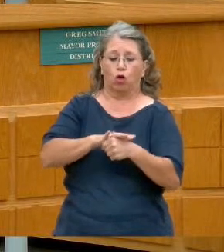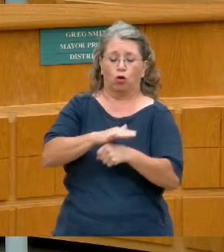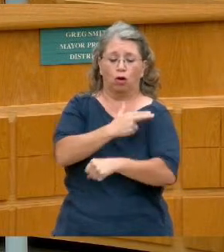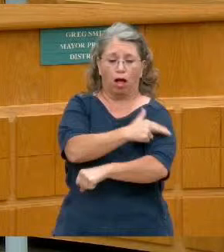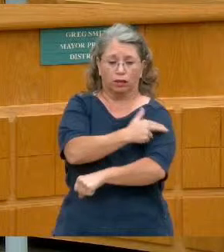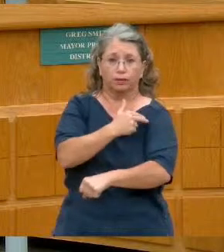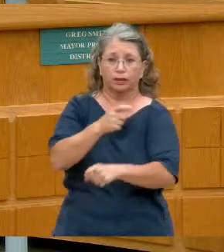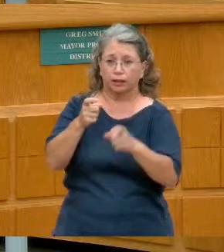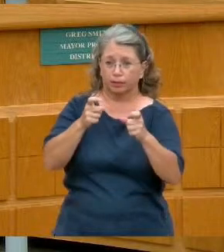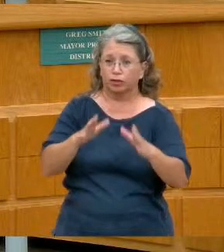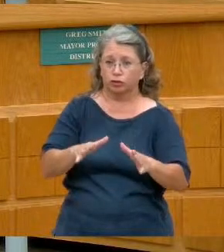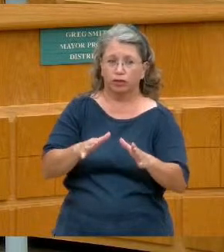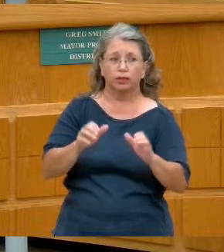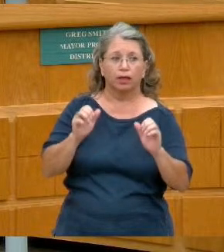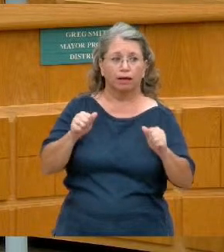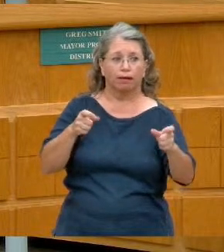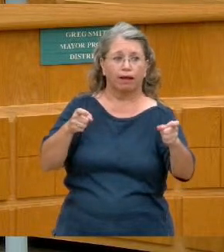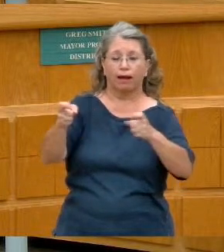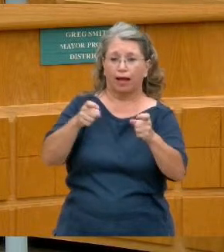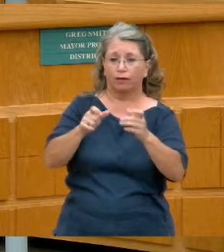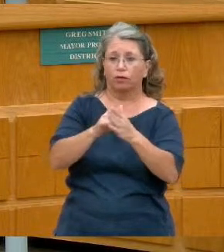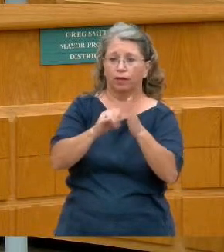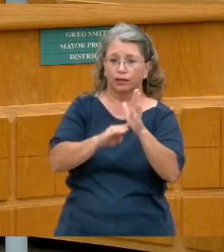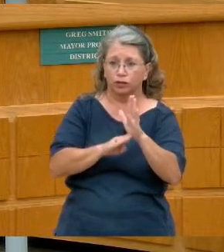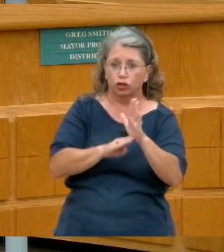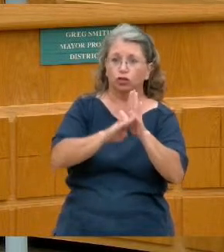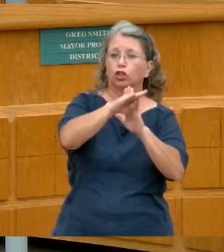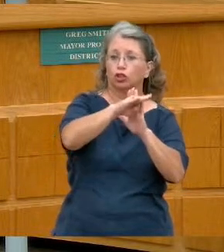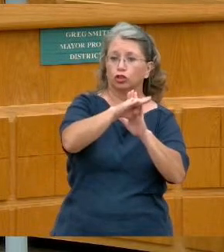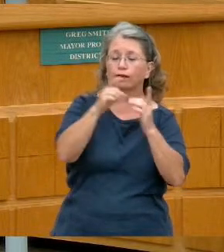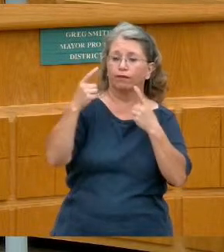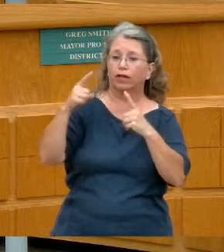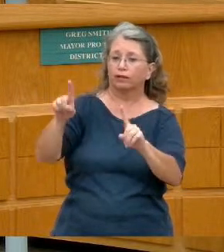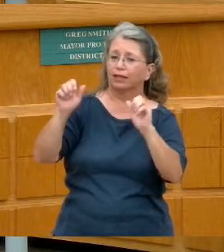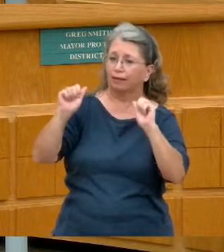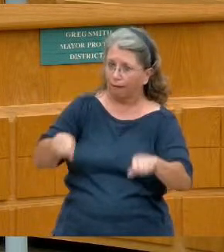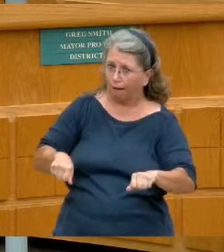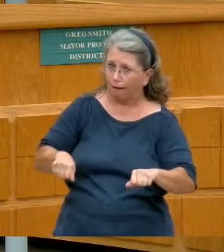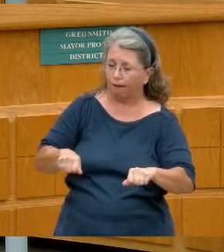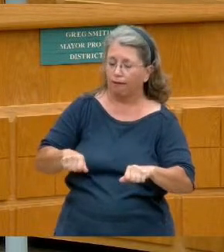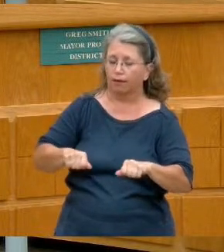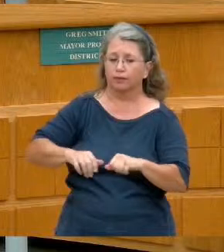the surge effectively, and and I'm sure